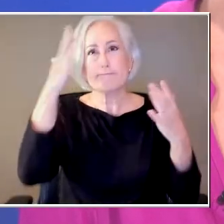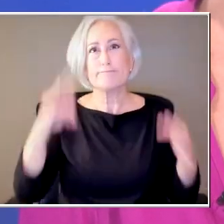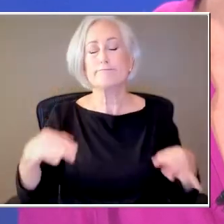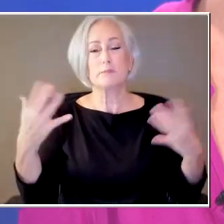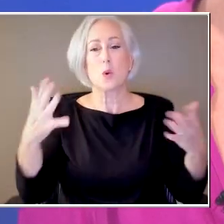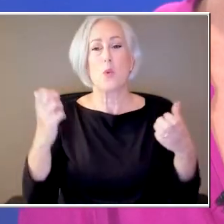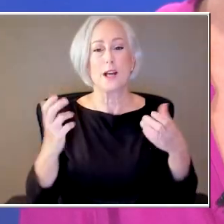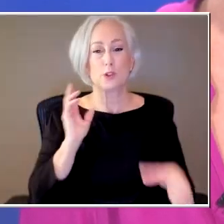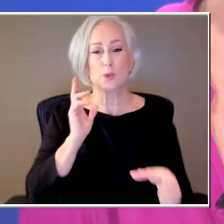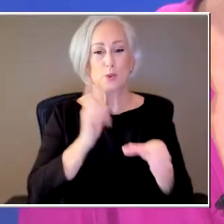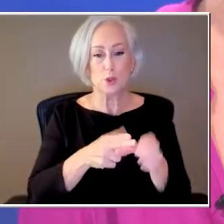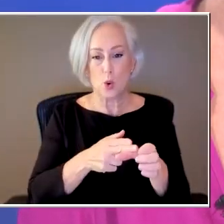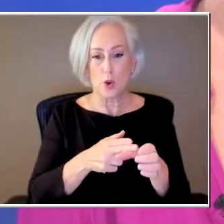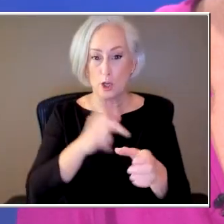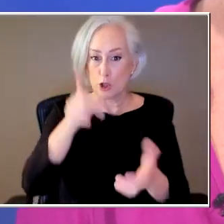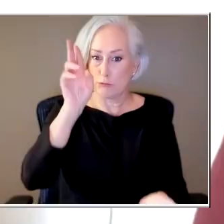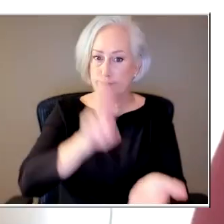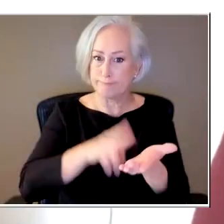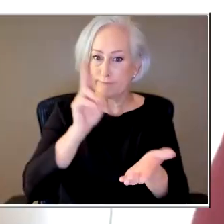did you sign up?